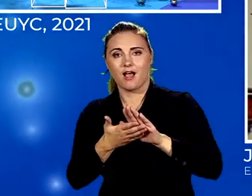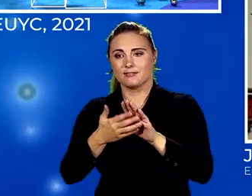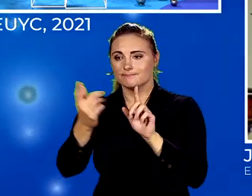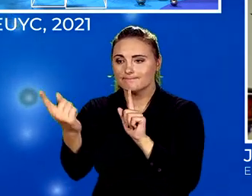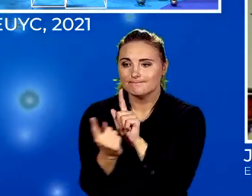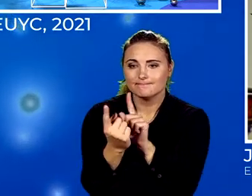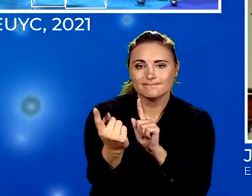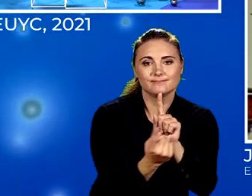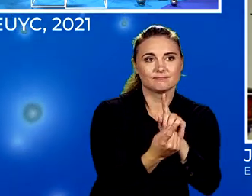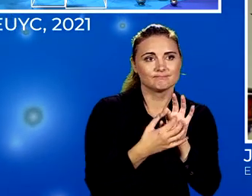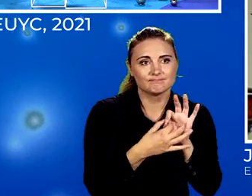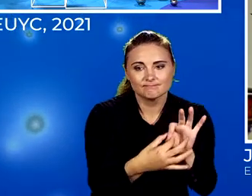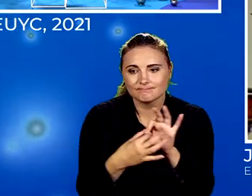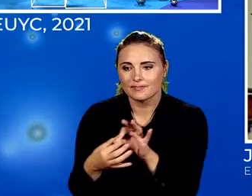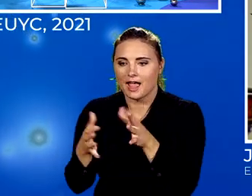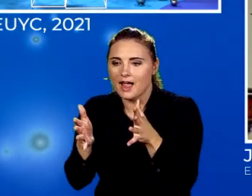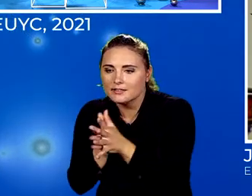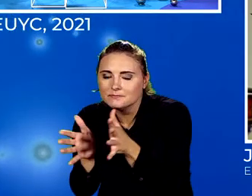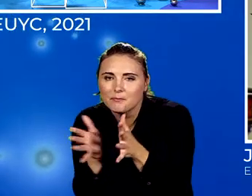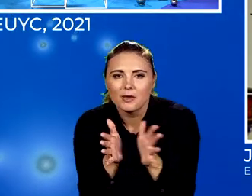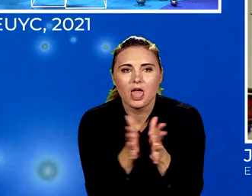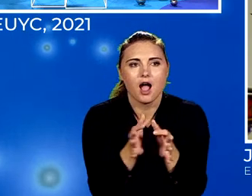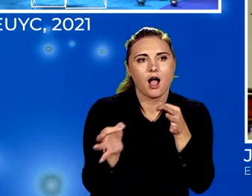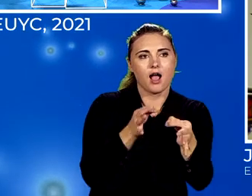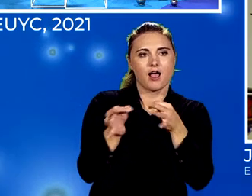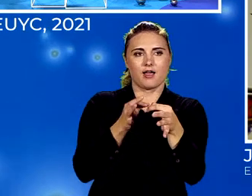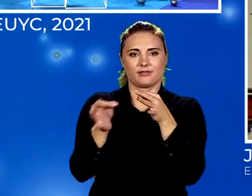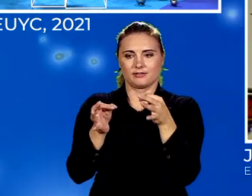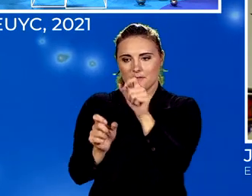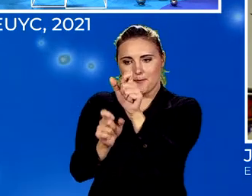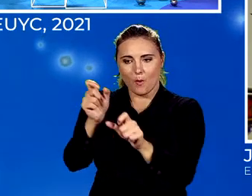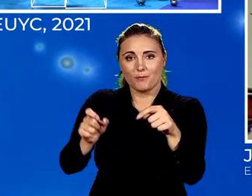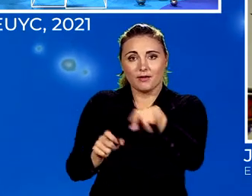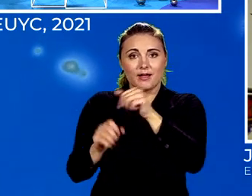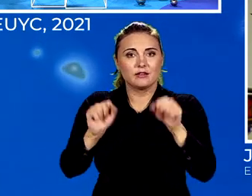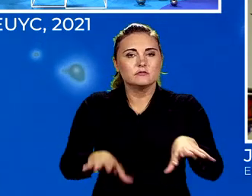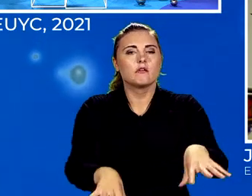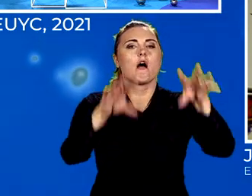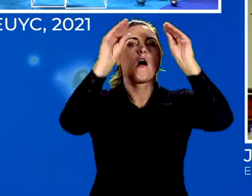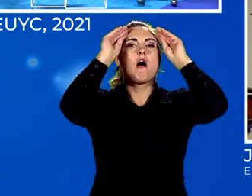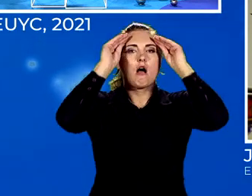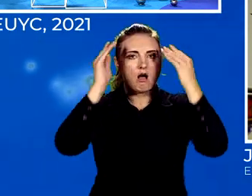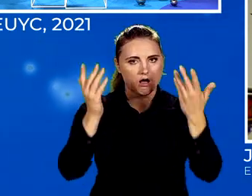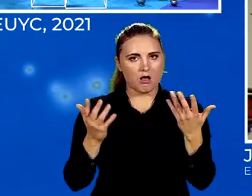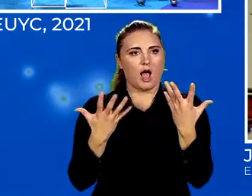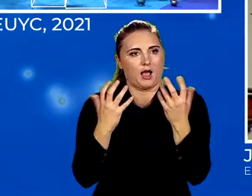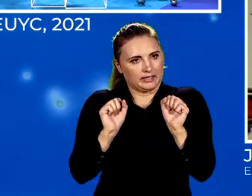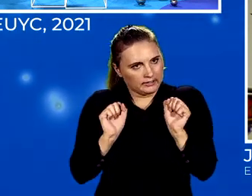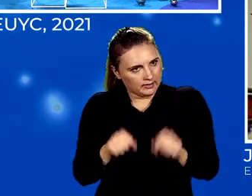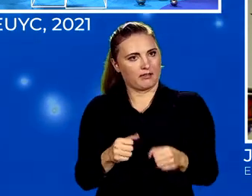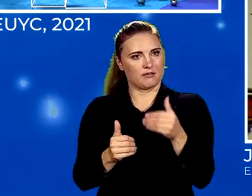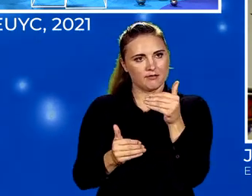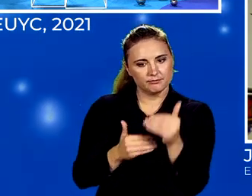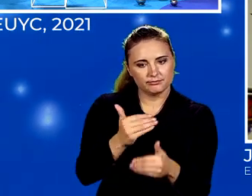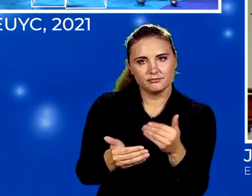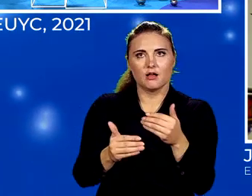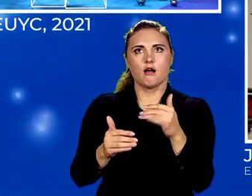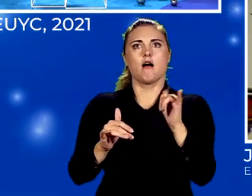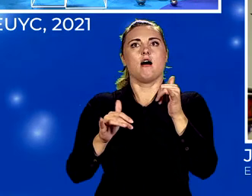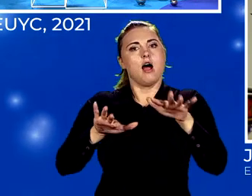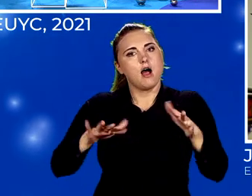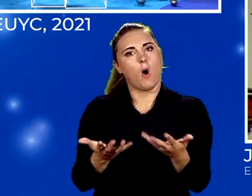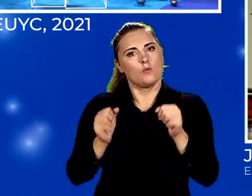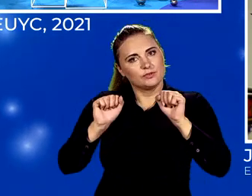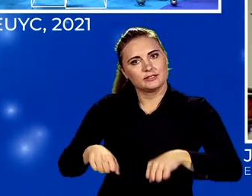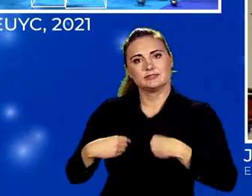for this. For example, at the Council of Europe level, we have a co-management system where young activists and governmental